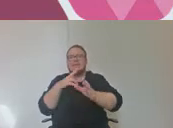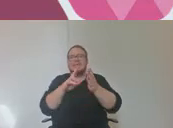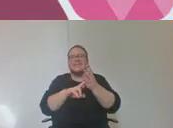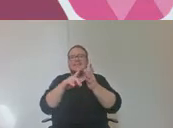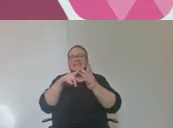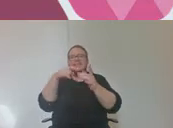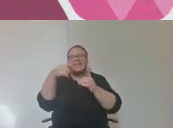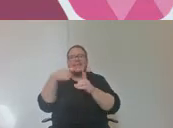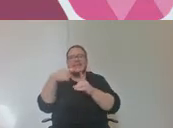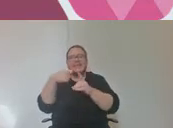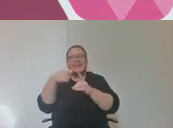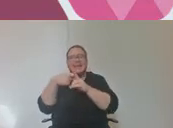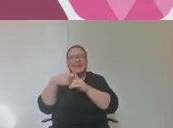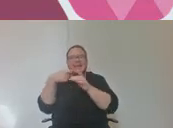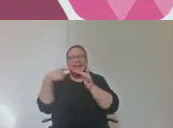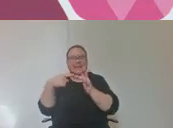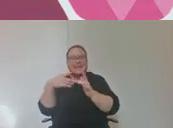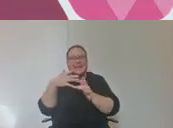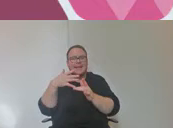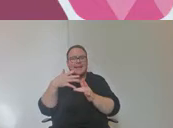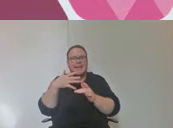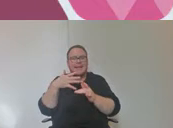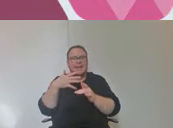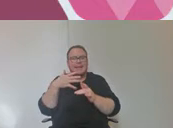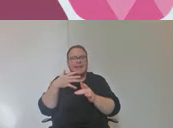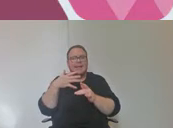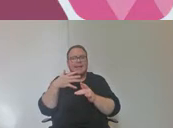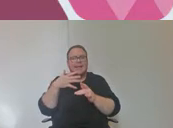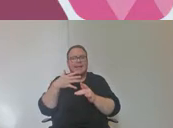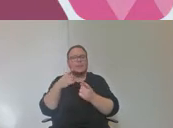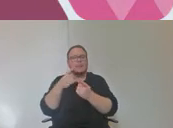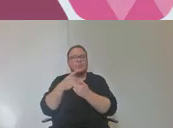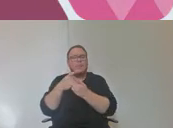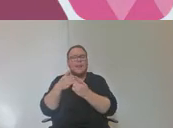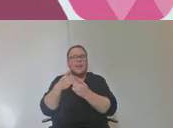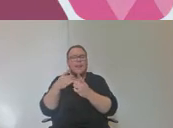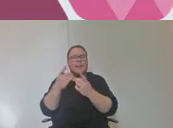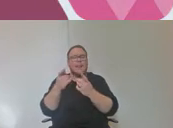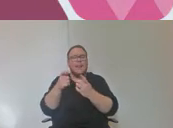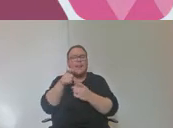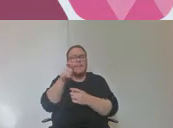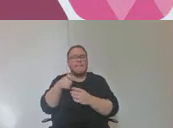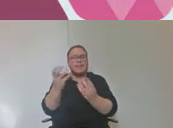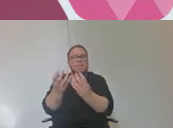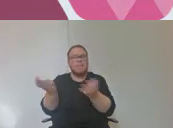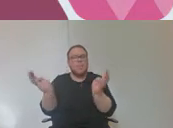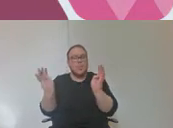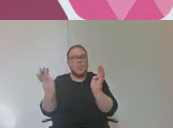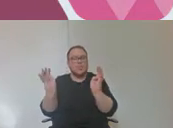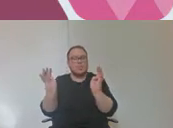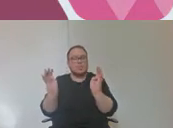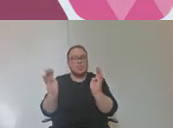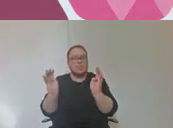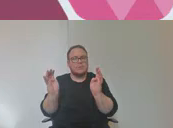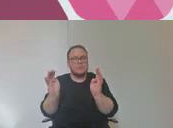about bringing it to the patient board. So so could I just invite Nikki